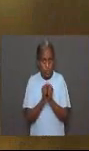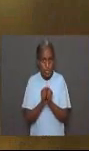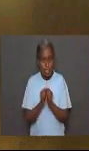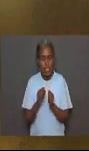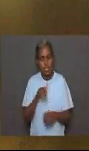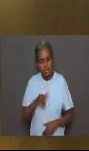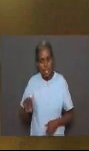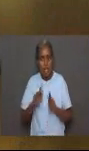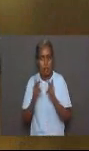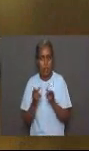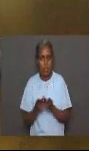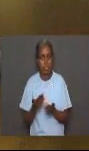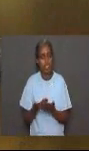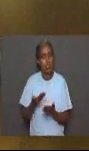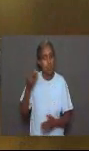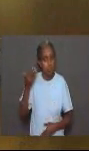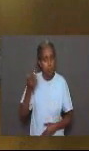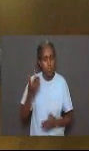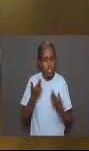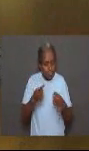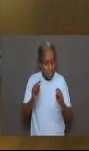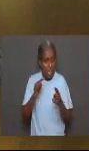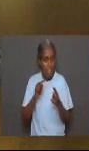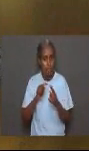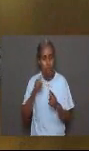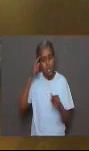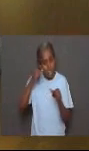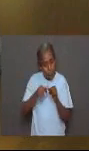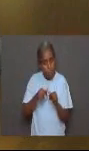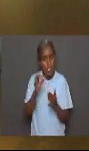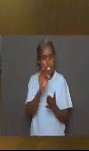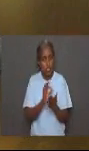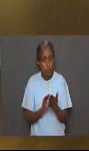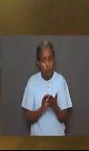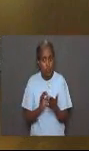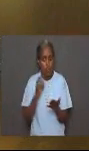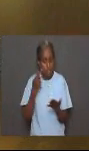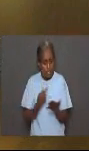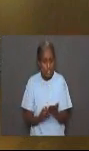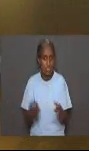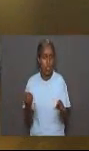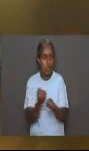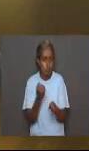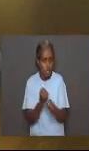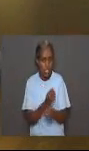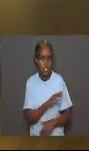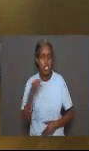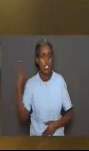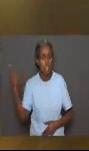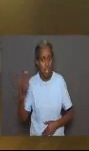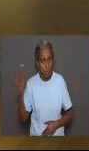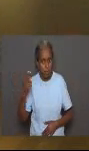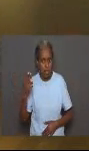as before, try to remember the formula for this operation and apply